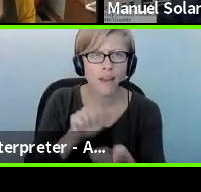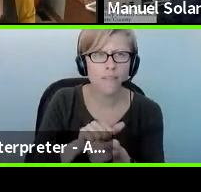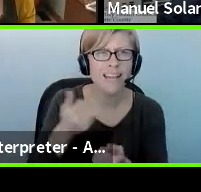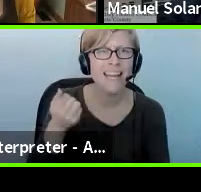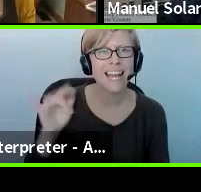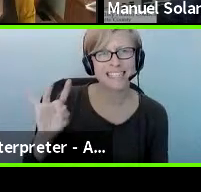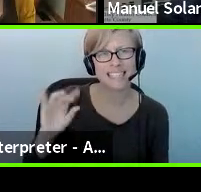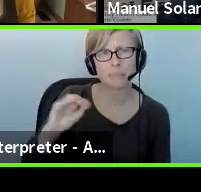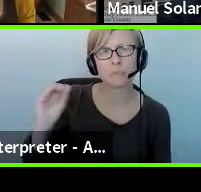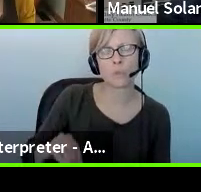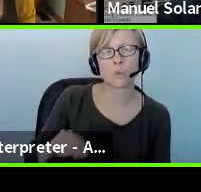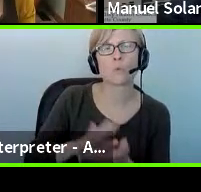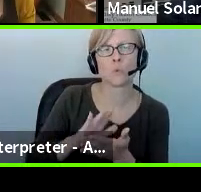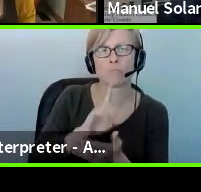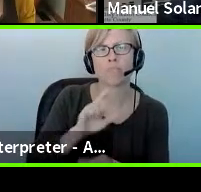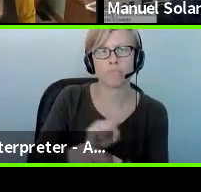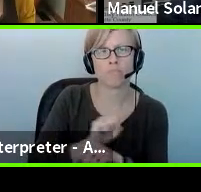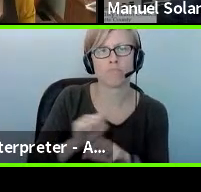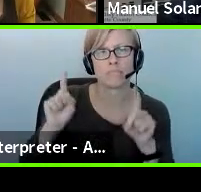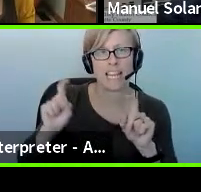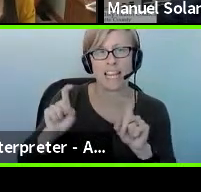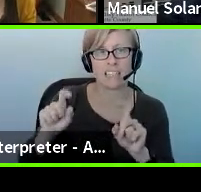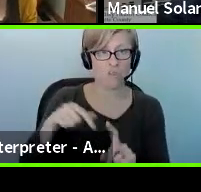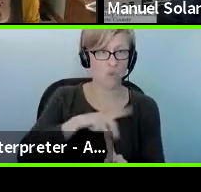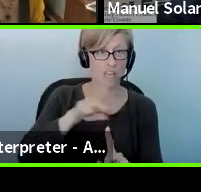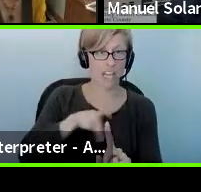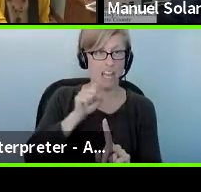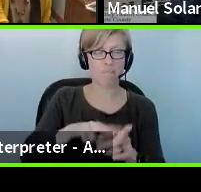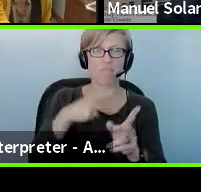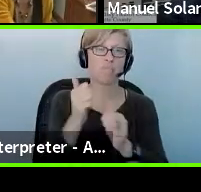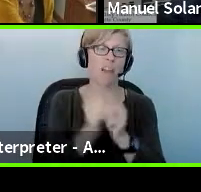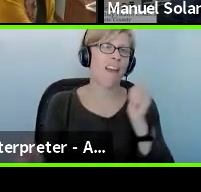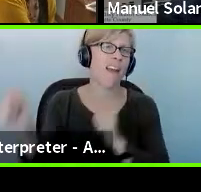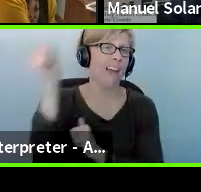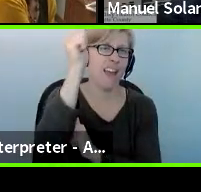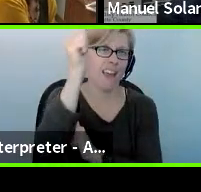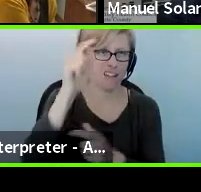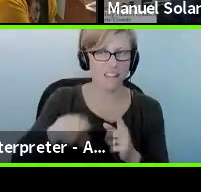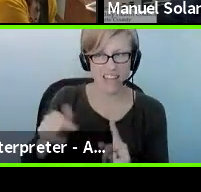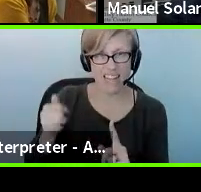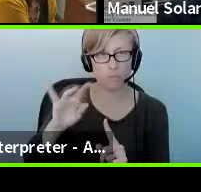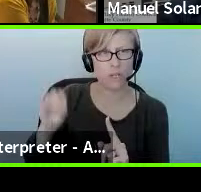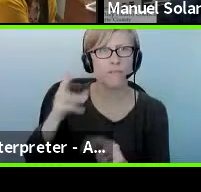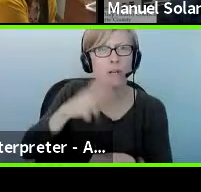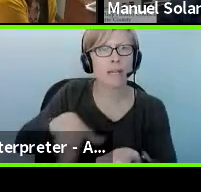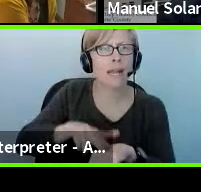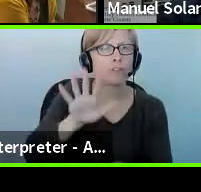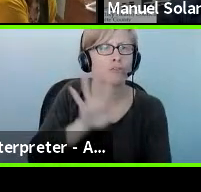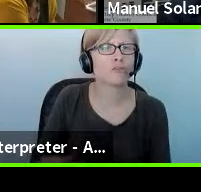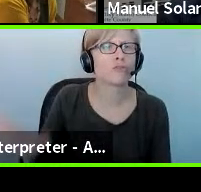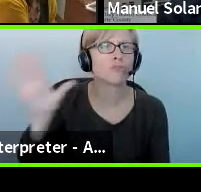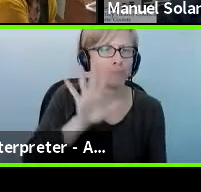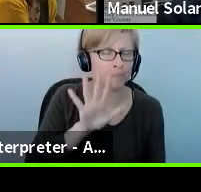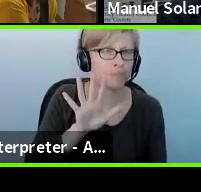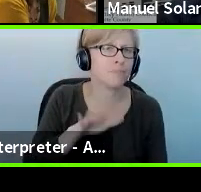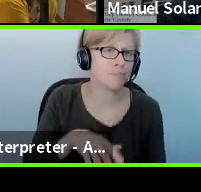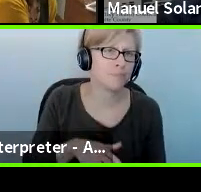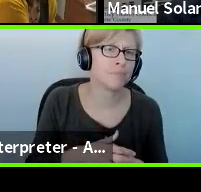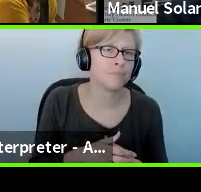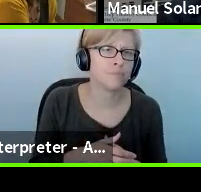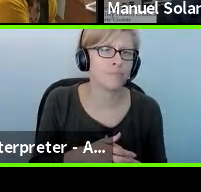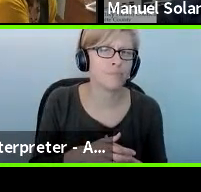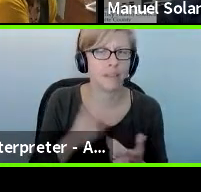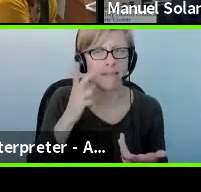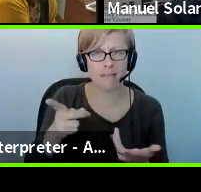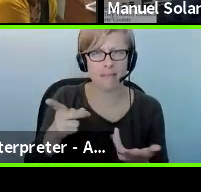are testing. So Kansas is well ahead of the curve. And I think that's also a testament to how